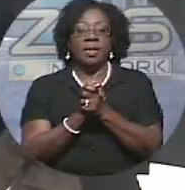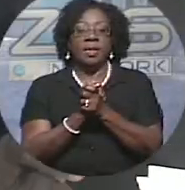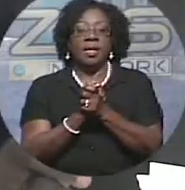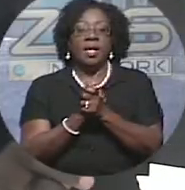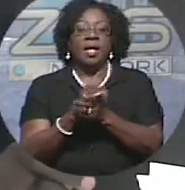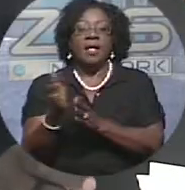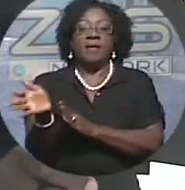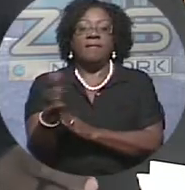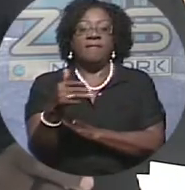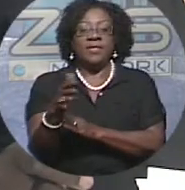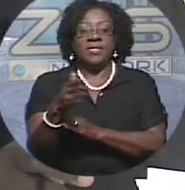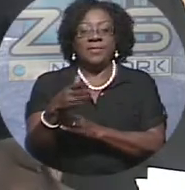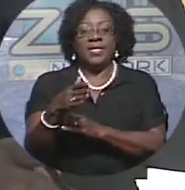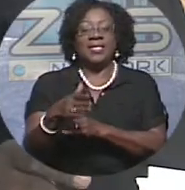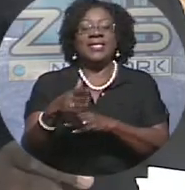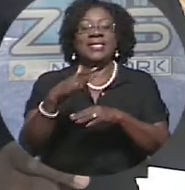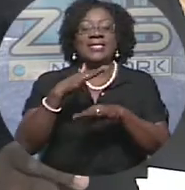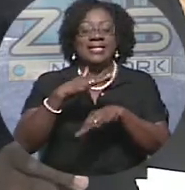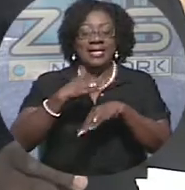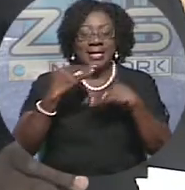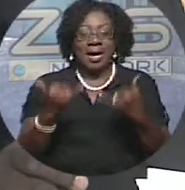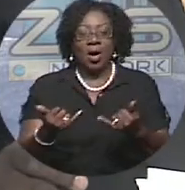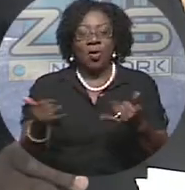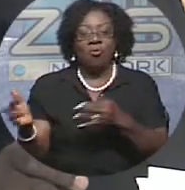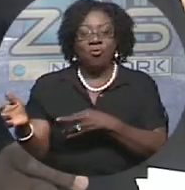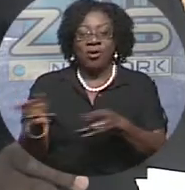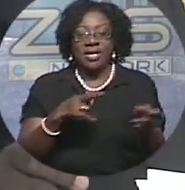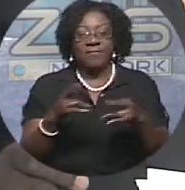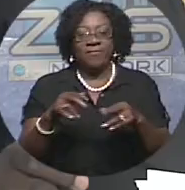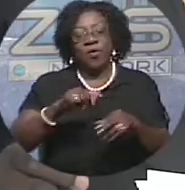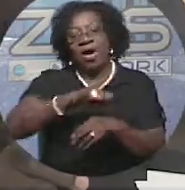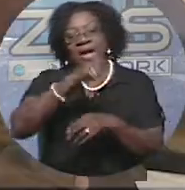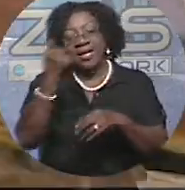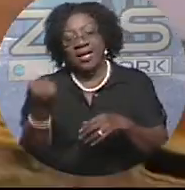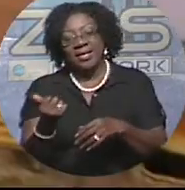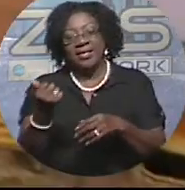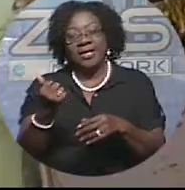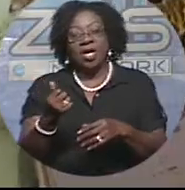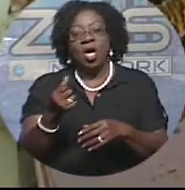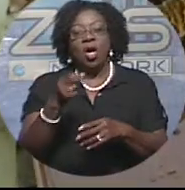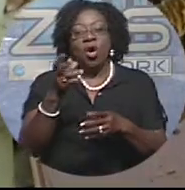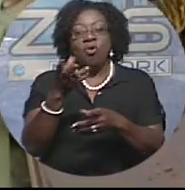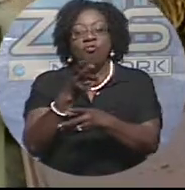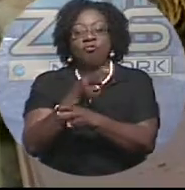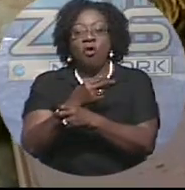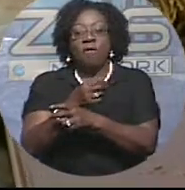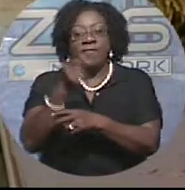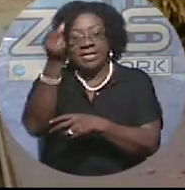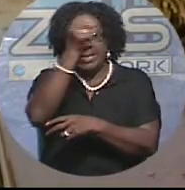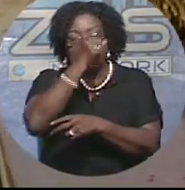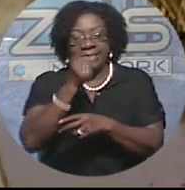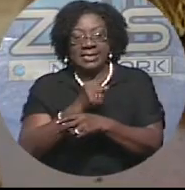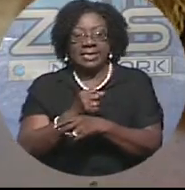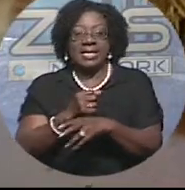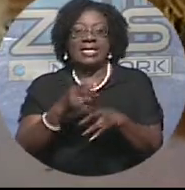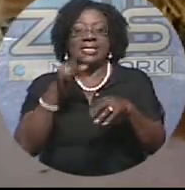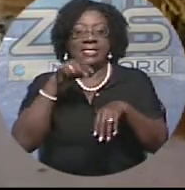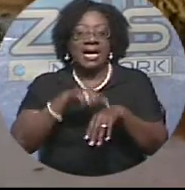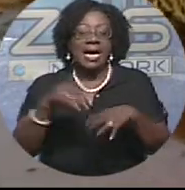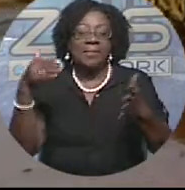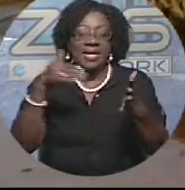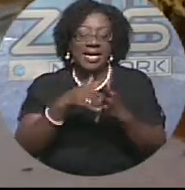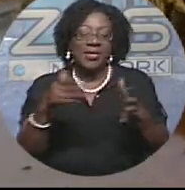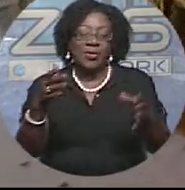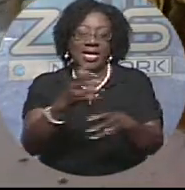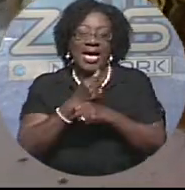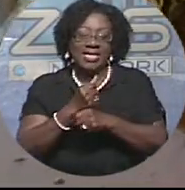Local fishermen have been on the high seas all week preparing for the start of the crawfish season tomorrow. There remains a concern about poachers and the impact for the